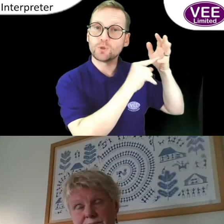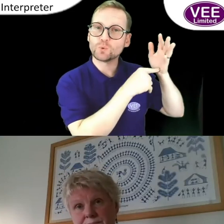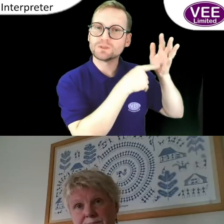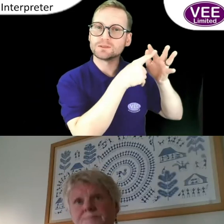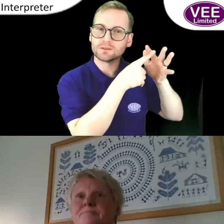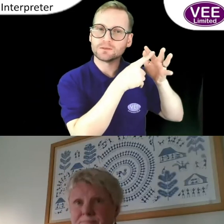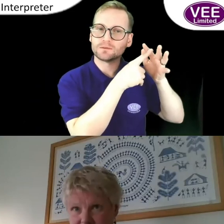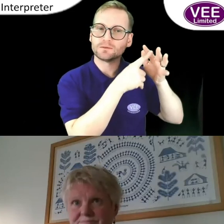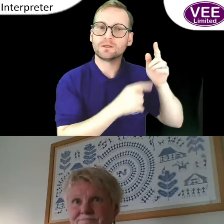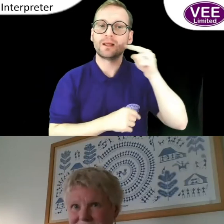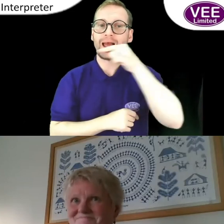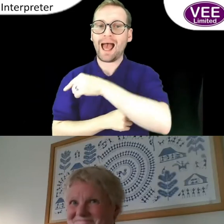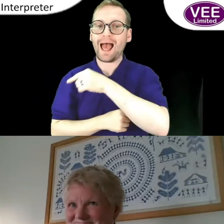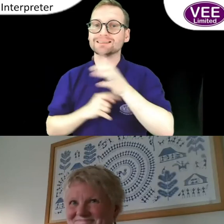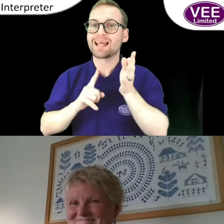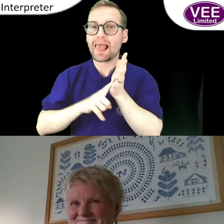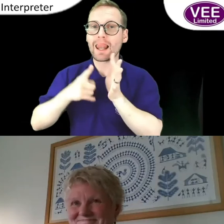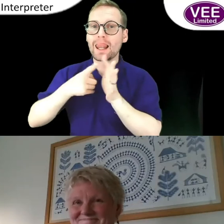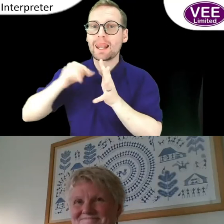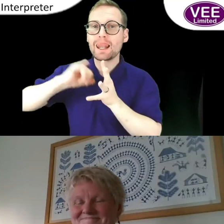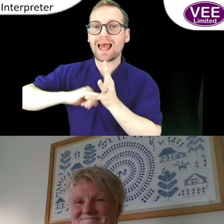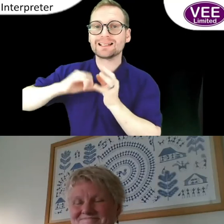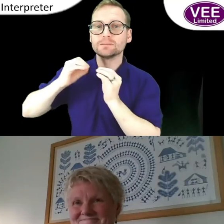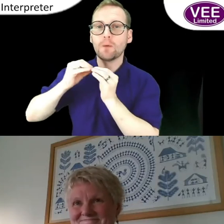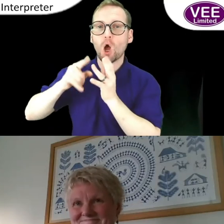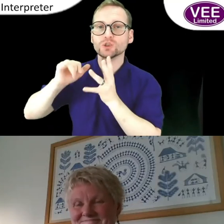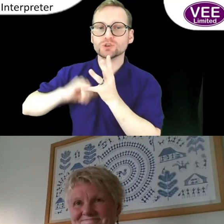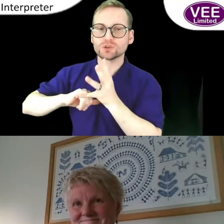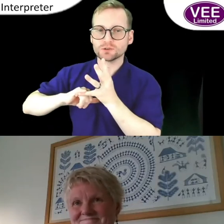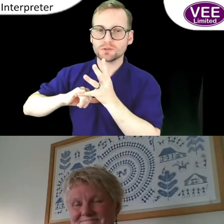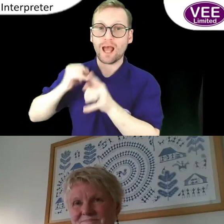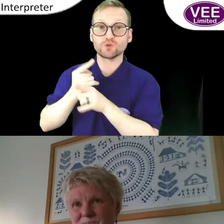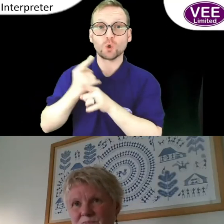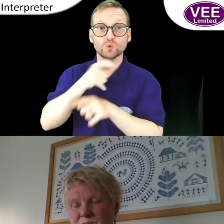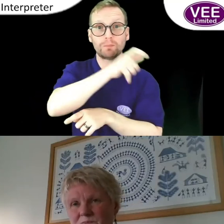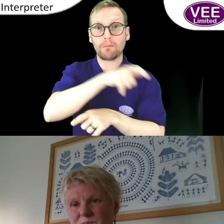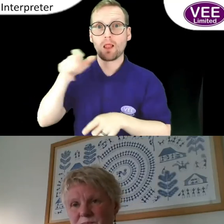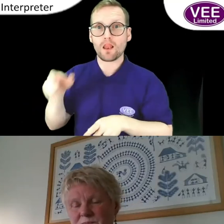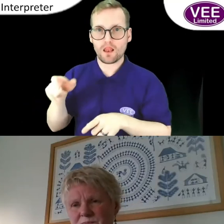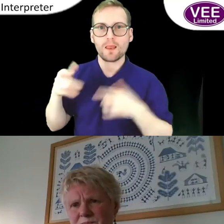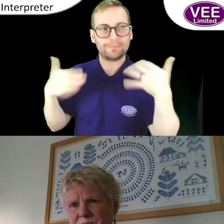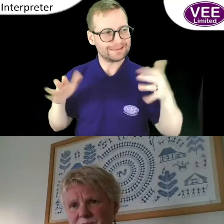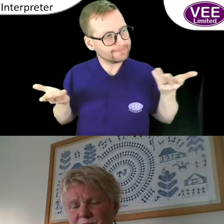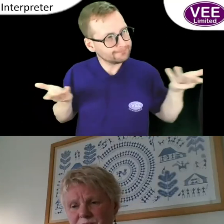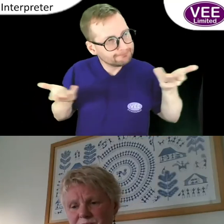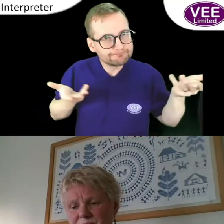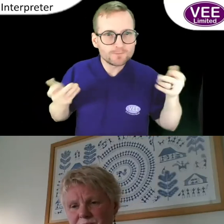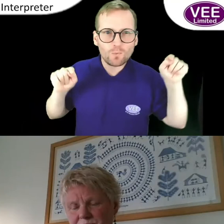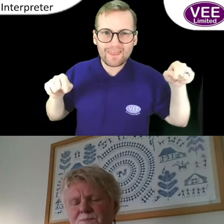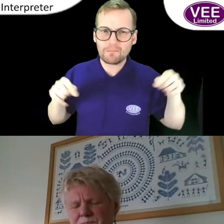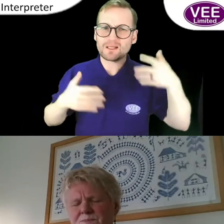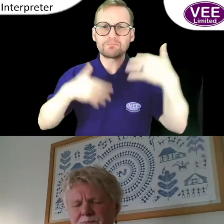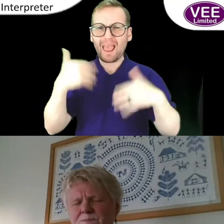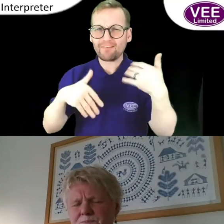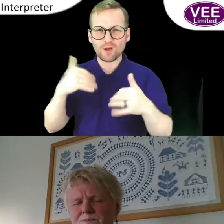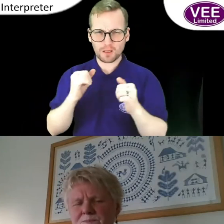Isle of Lesbos. And I have talked to these refugees myself. It was very, very painful to see